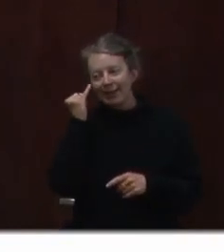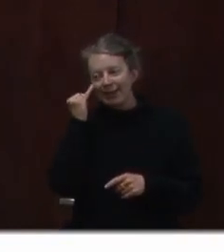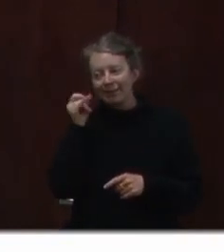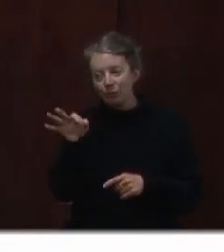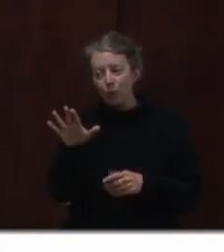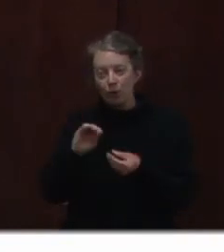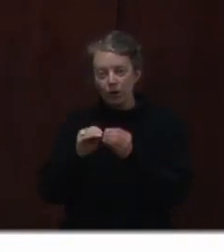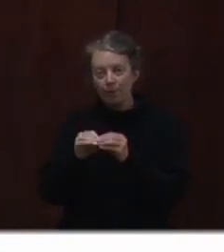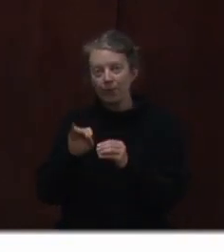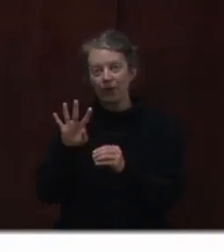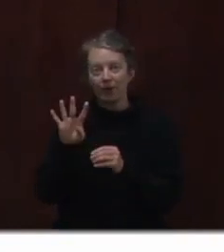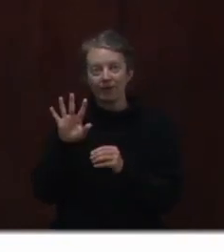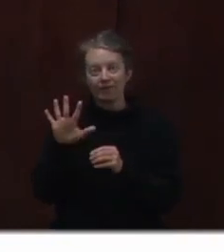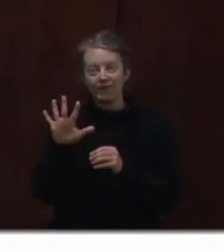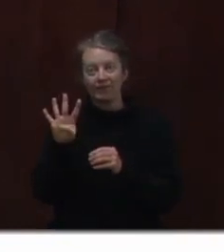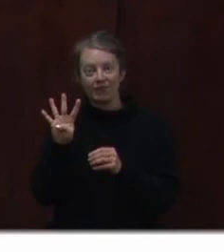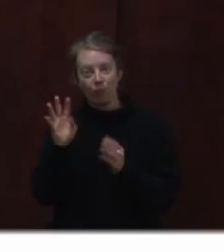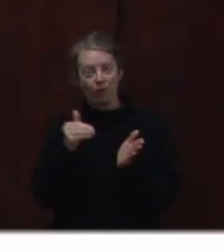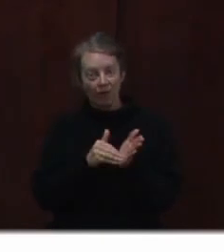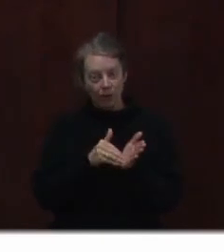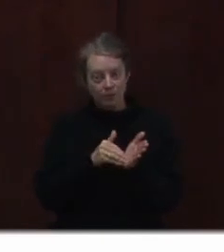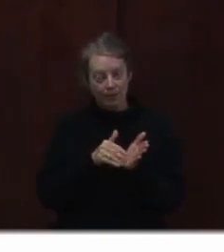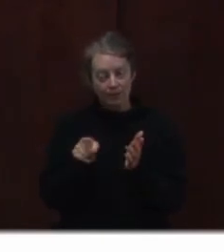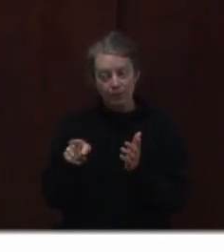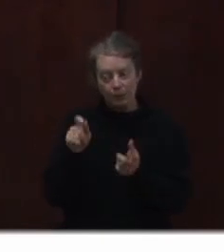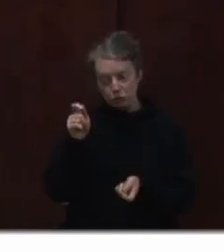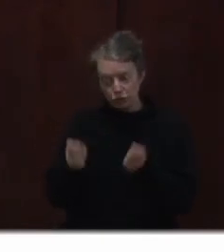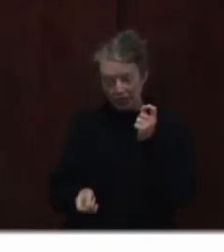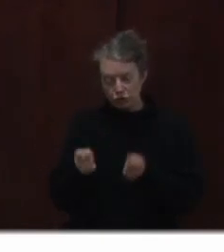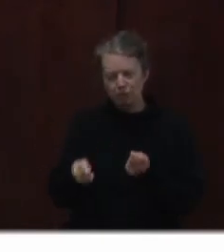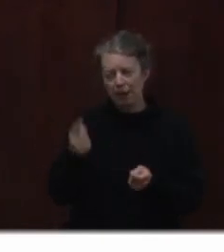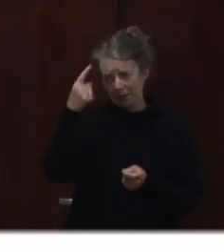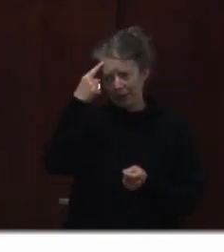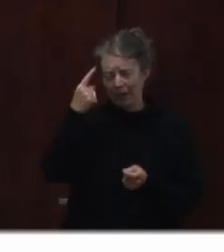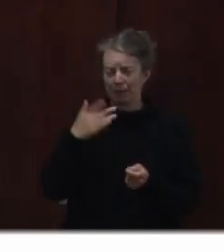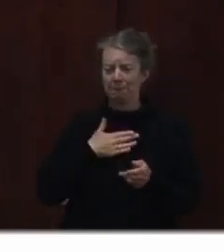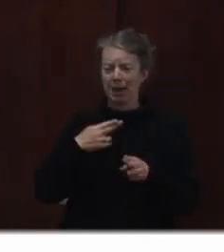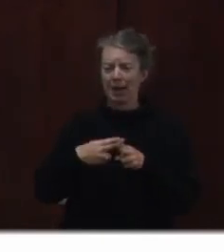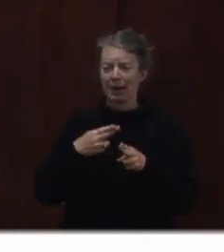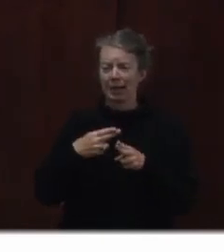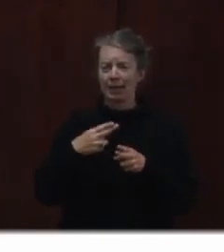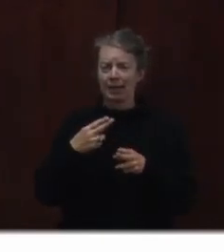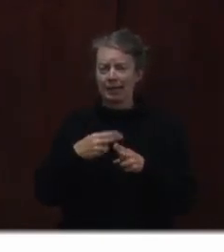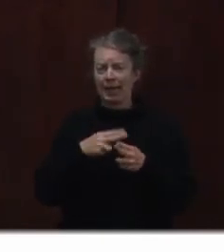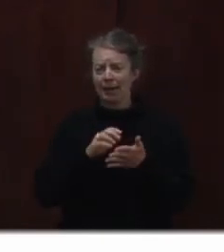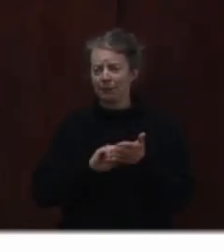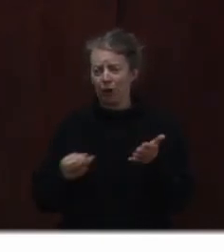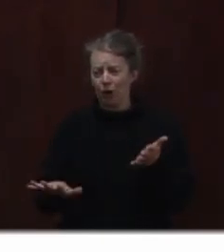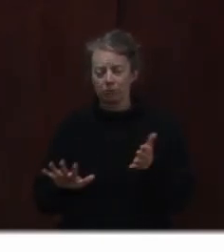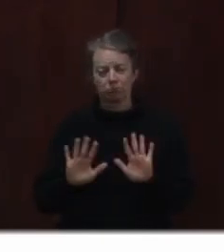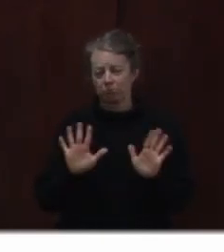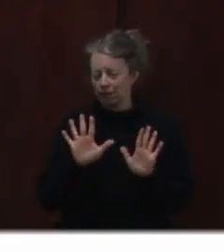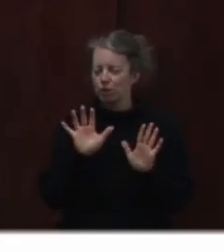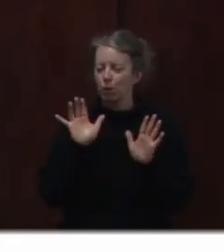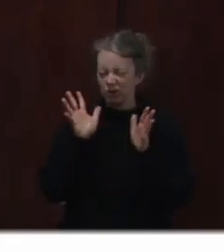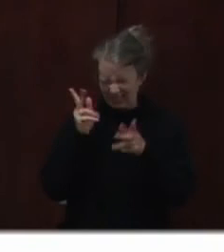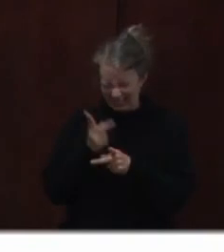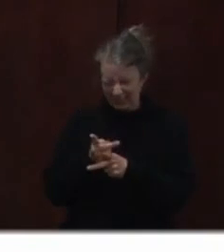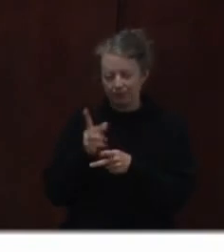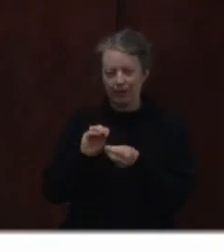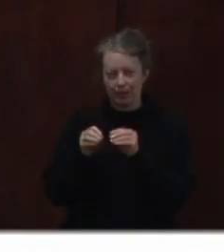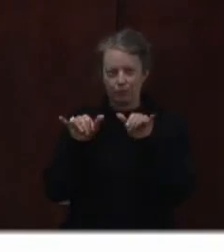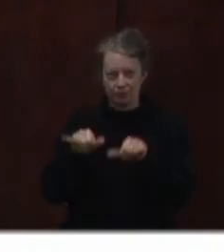and we change that number, you might think that we've deleted you. So that number is going to stay while we still clean up. We